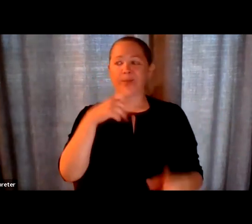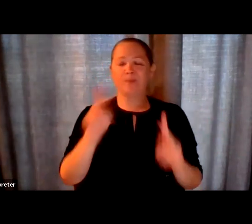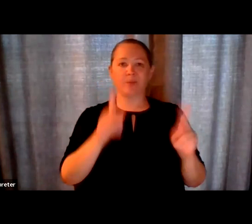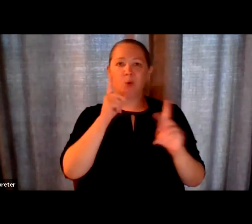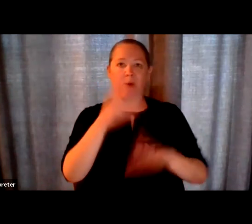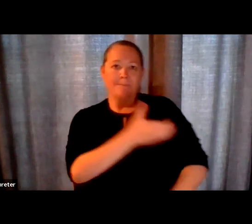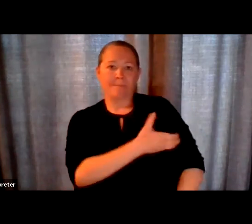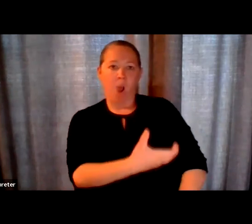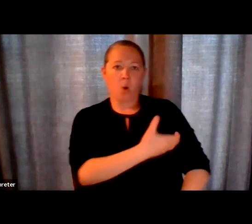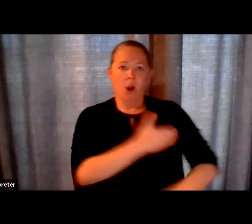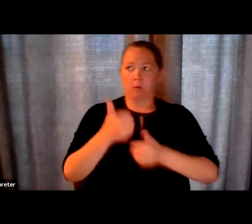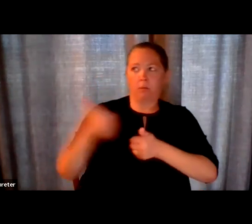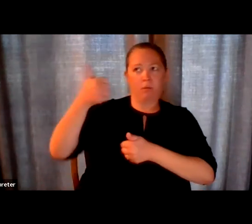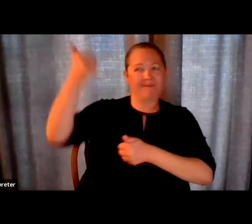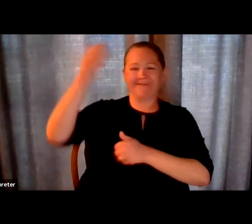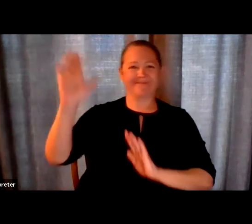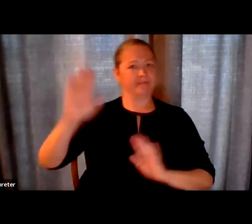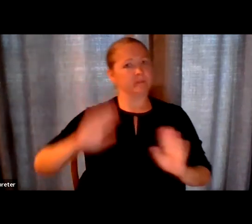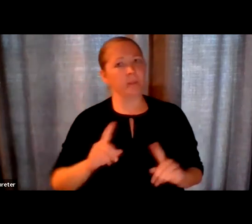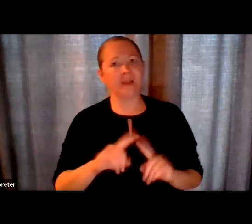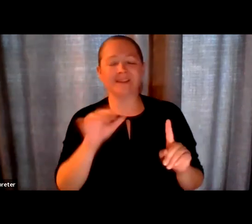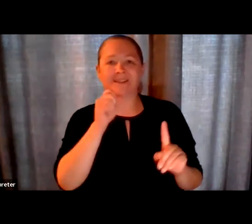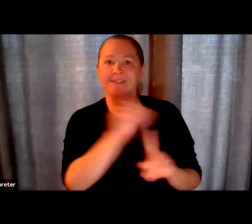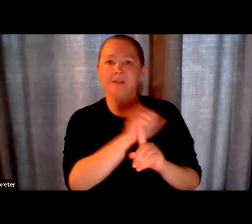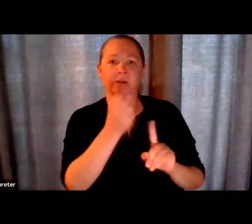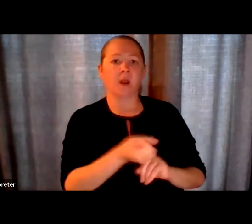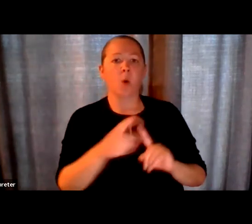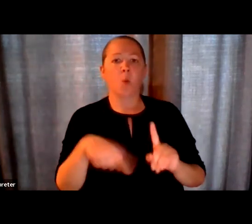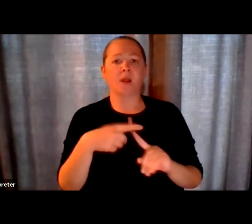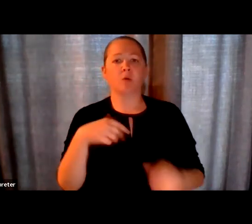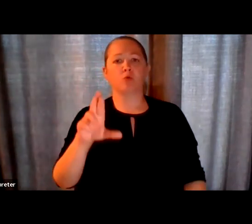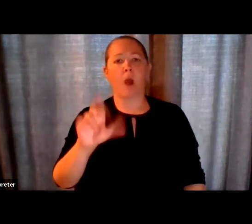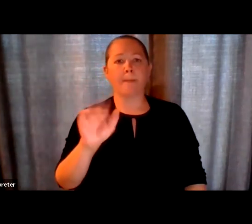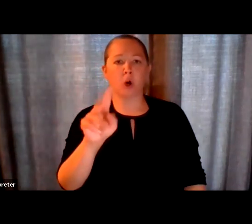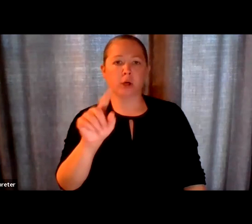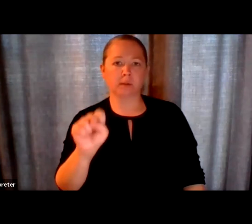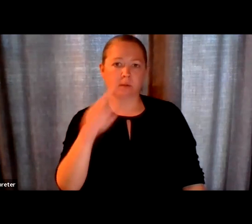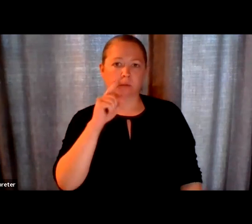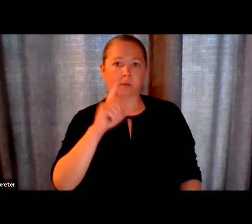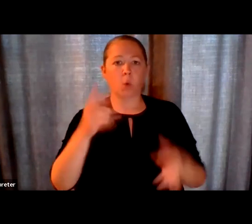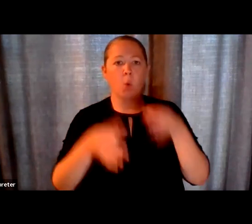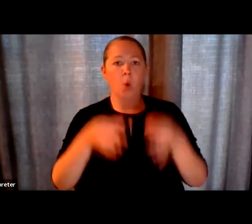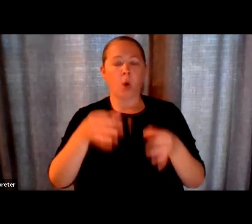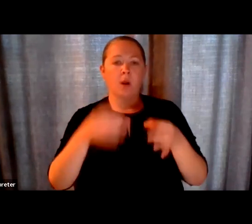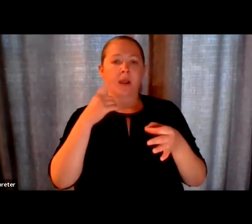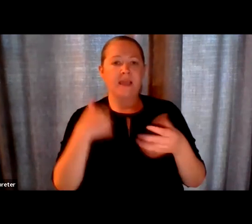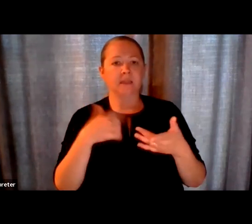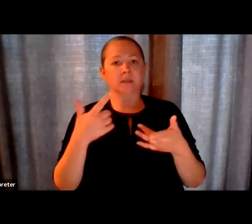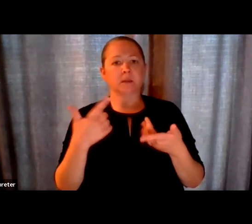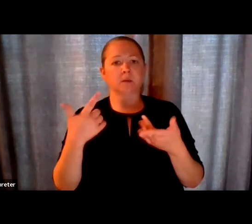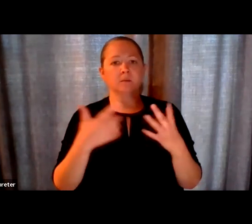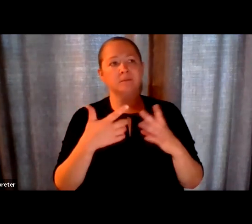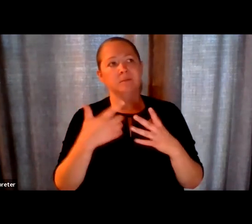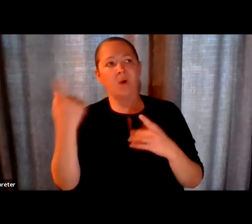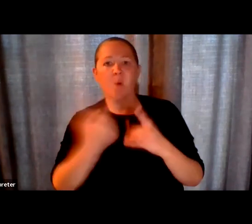just isn't the case when the Roberts Court is ruling in support of religion 85% of the time, and it's